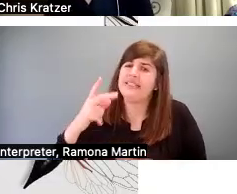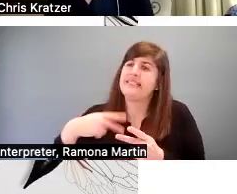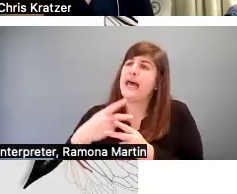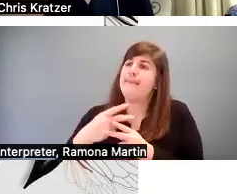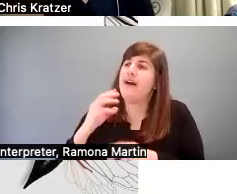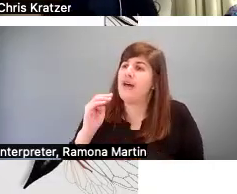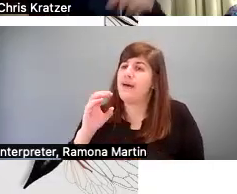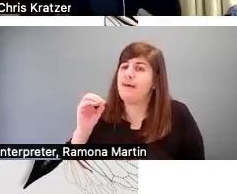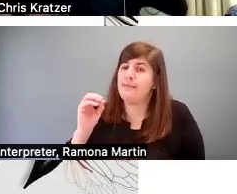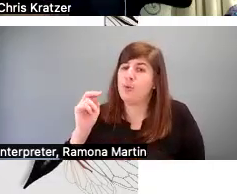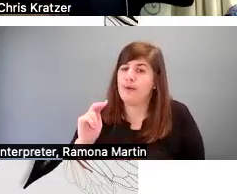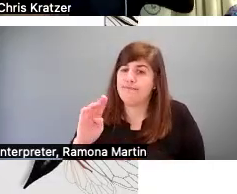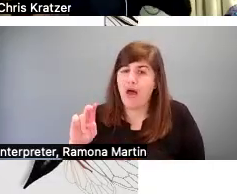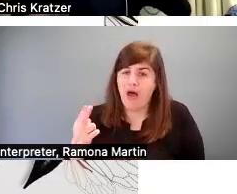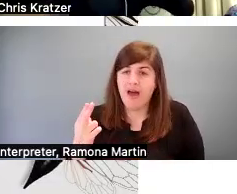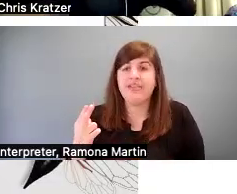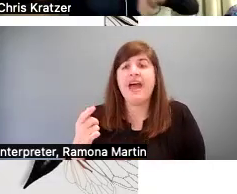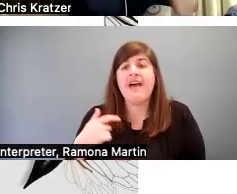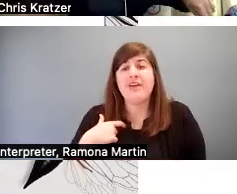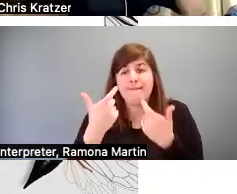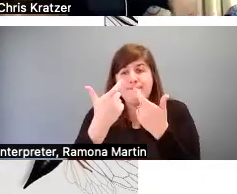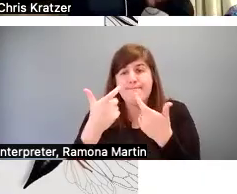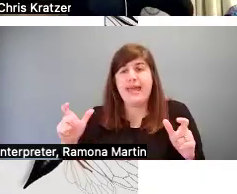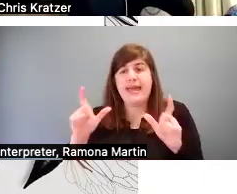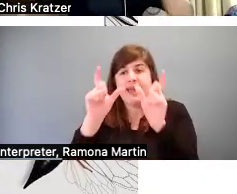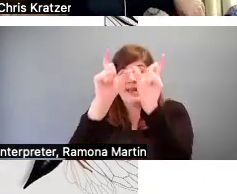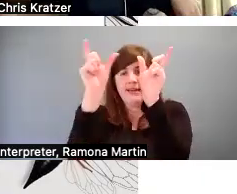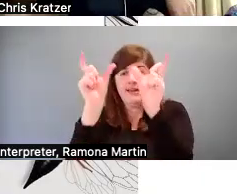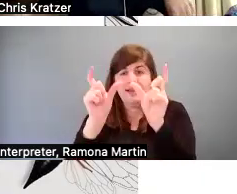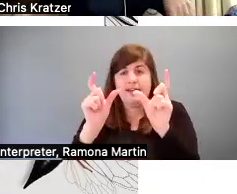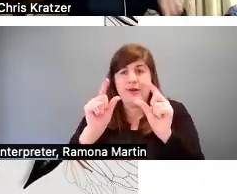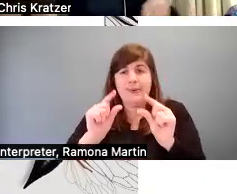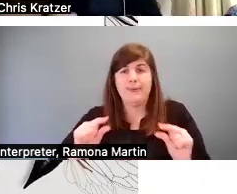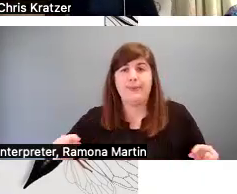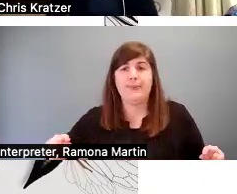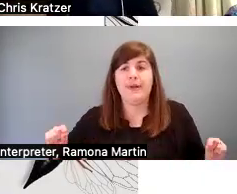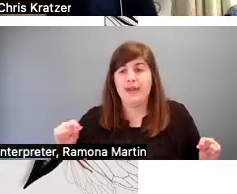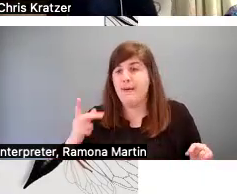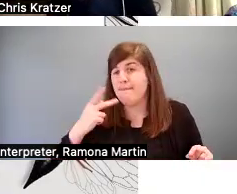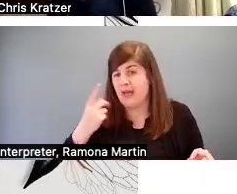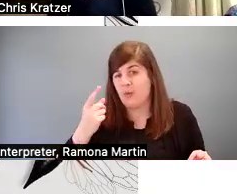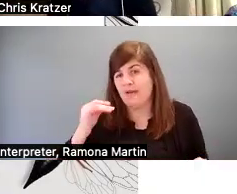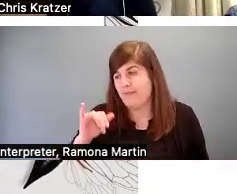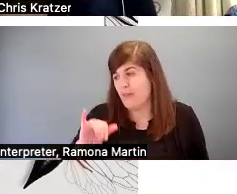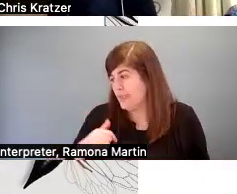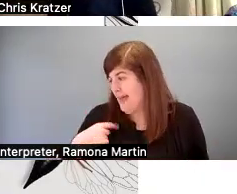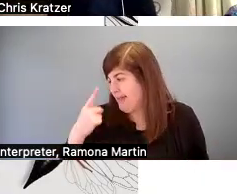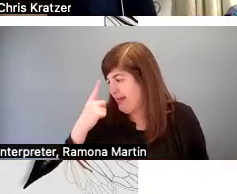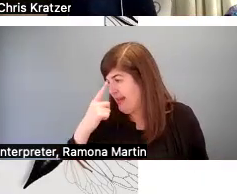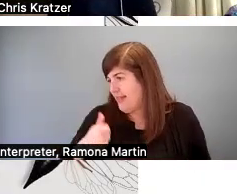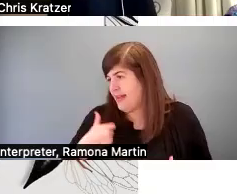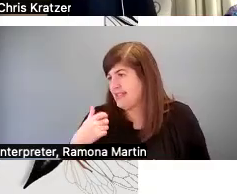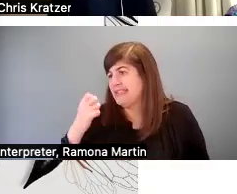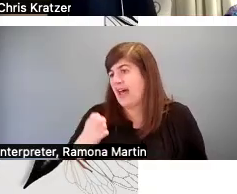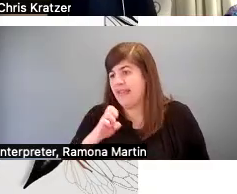moon moth, so that one of the ones that have big wings and then really long tail at the ends. There's a pink one of those. I think it lives also in Southeast